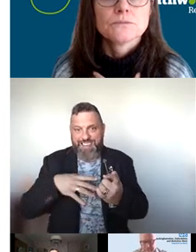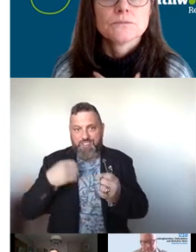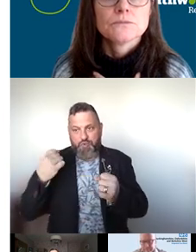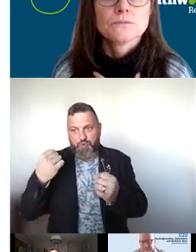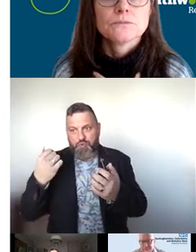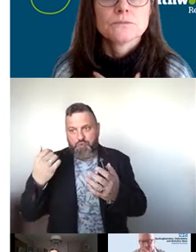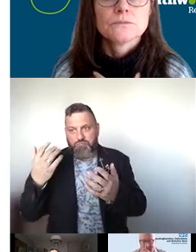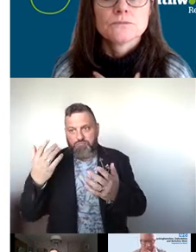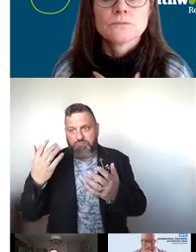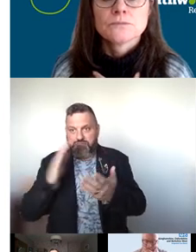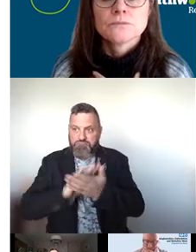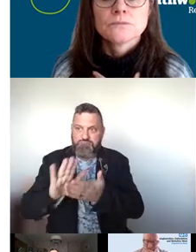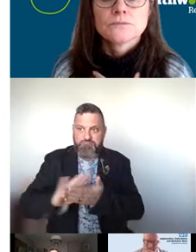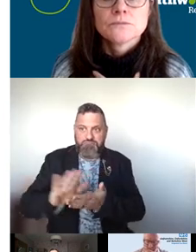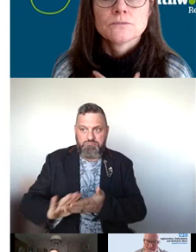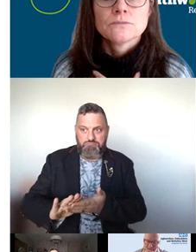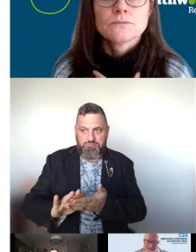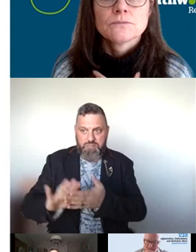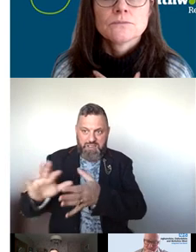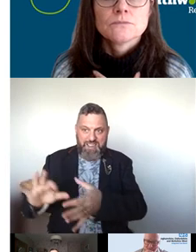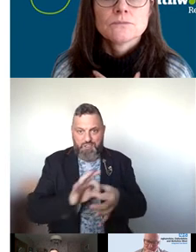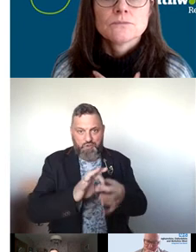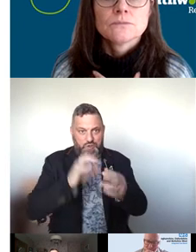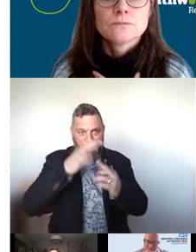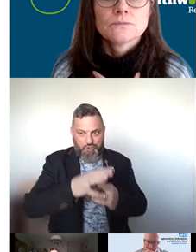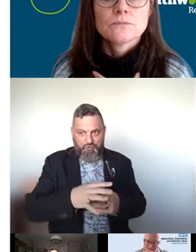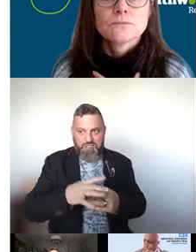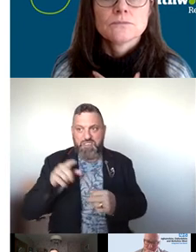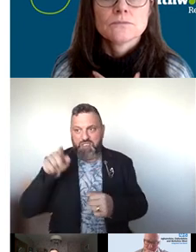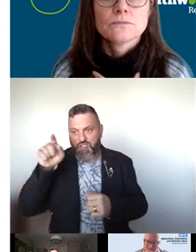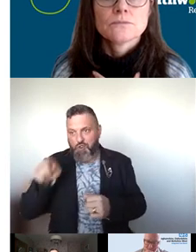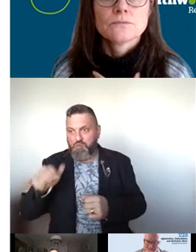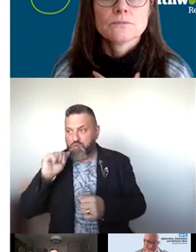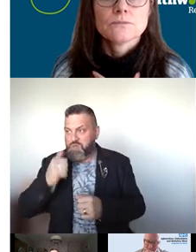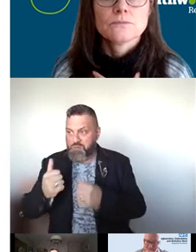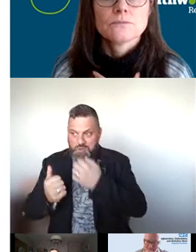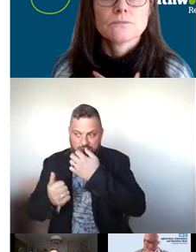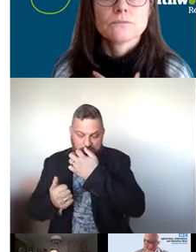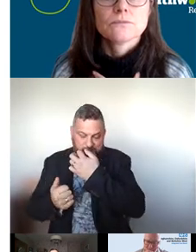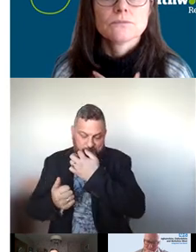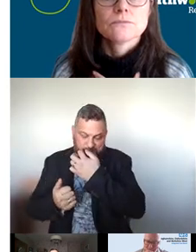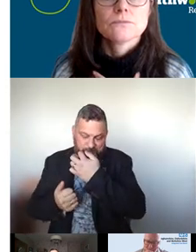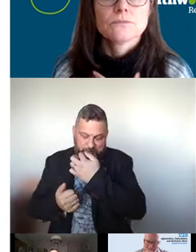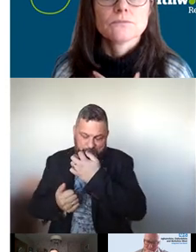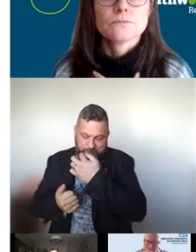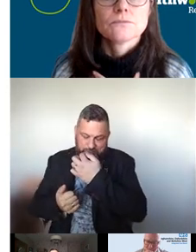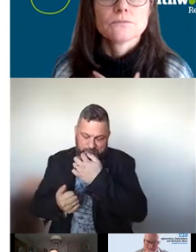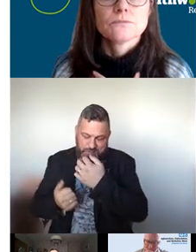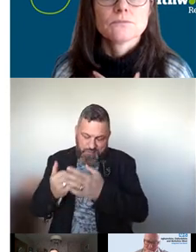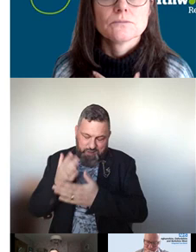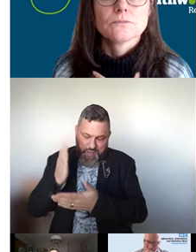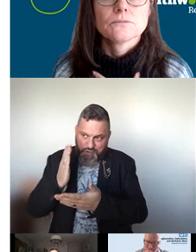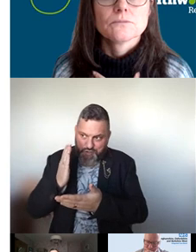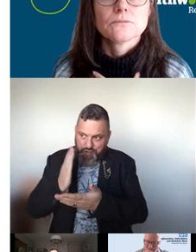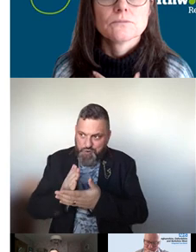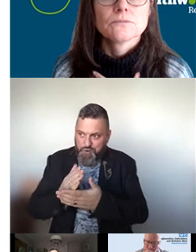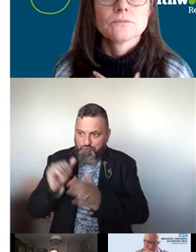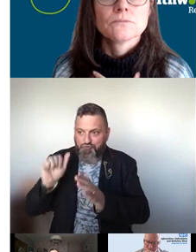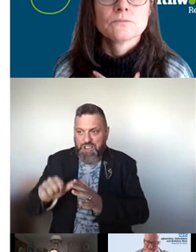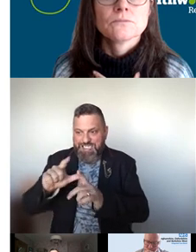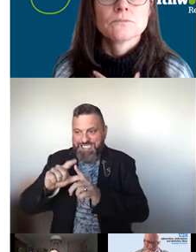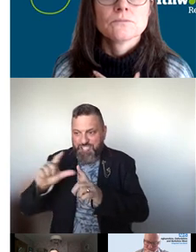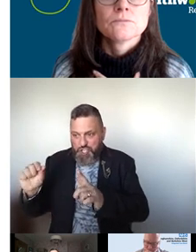alongside these priorities. So they're things like making sure that we've got the right digital